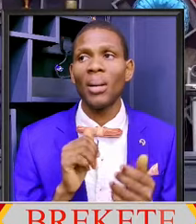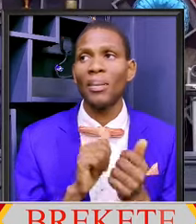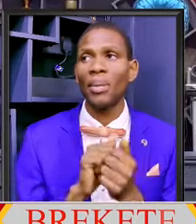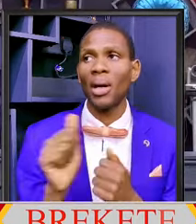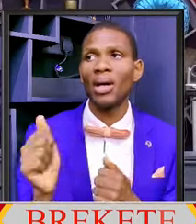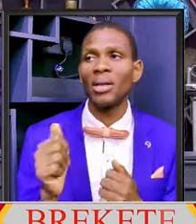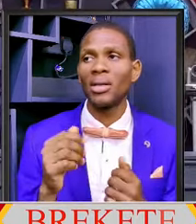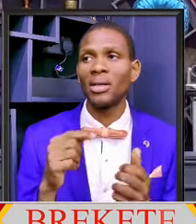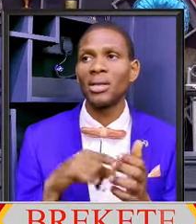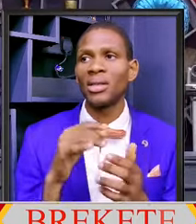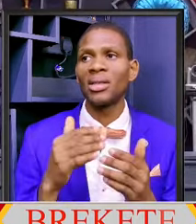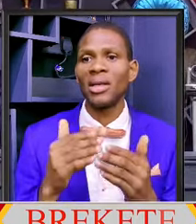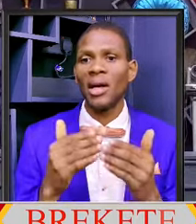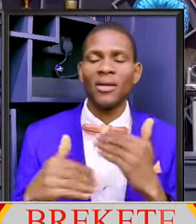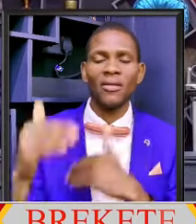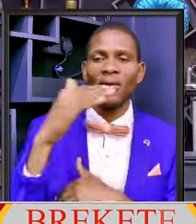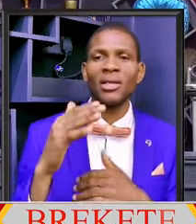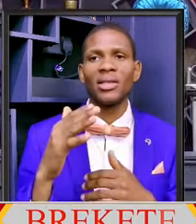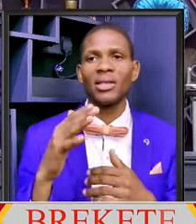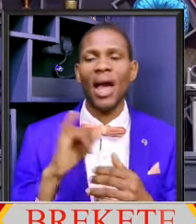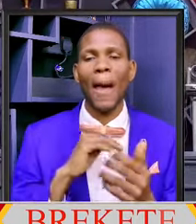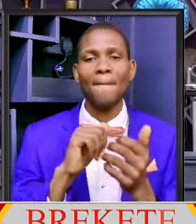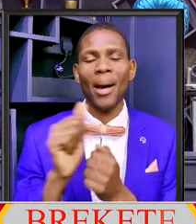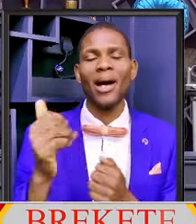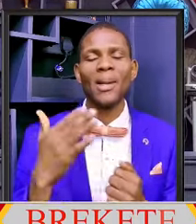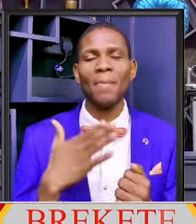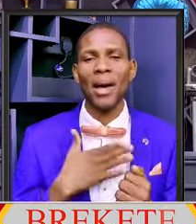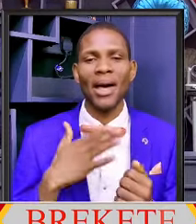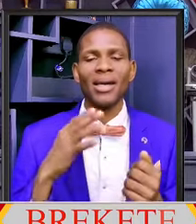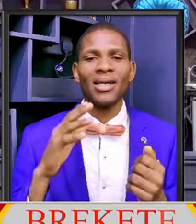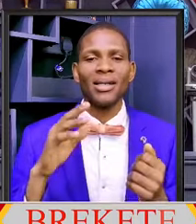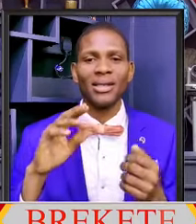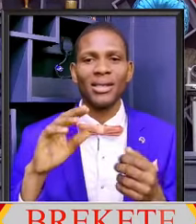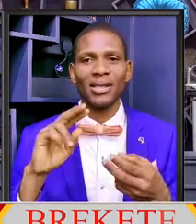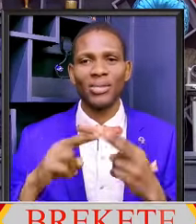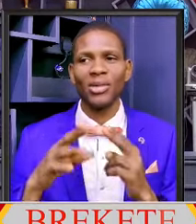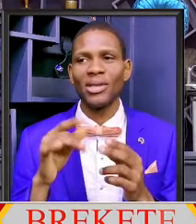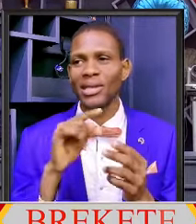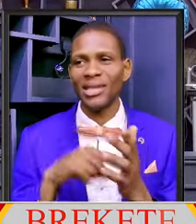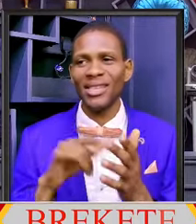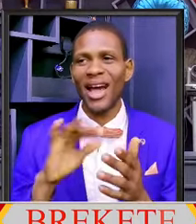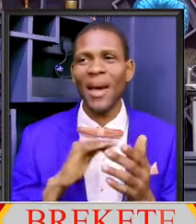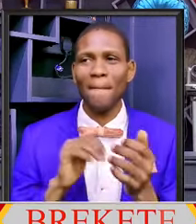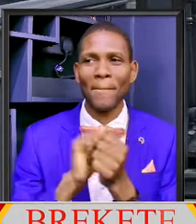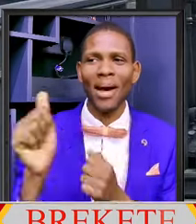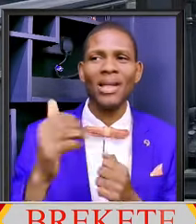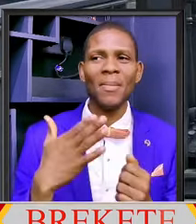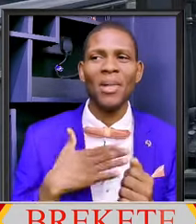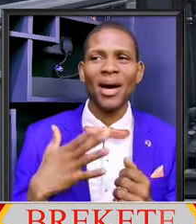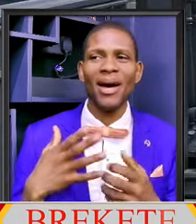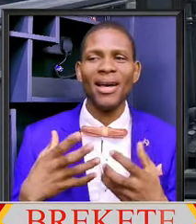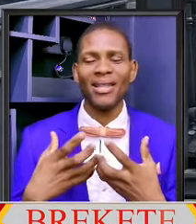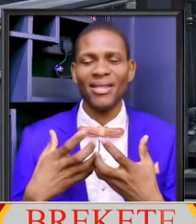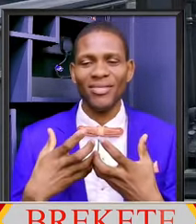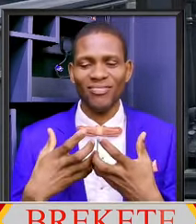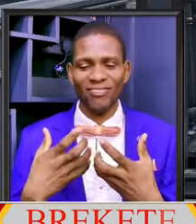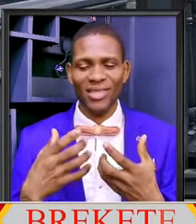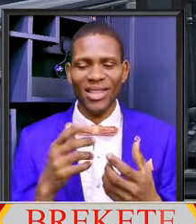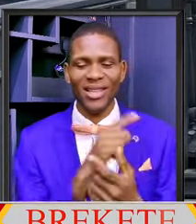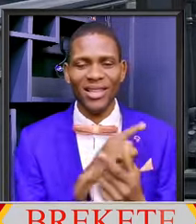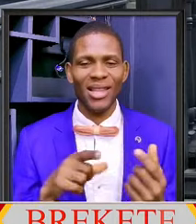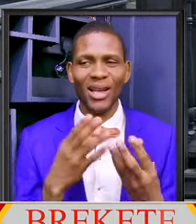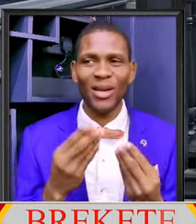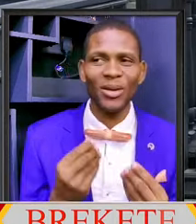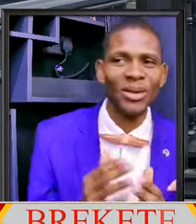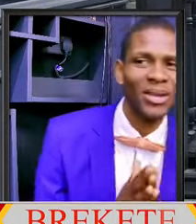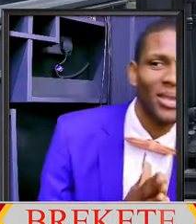one advance. I pass my neighbor. Yes, sir. This one advance. This one now I pass my landlord. Yes, sir. Now this. You know, I pass my neighbor day